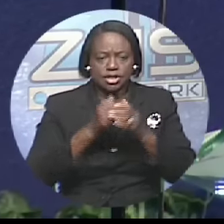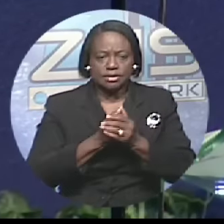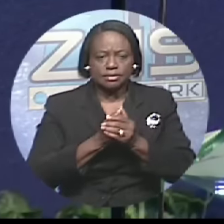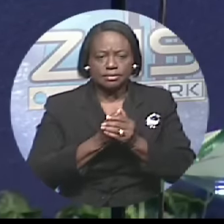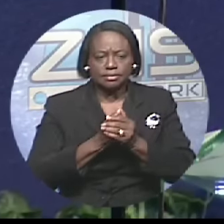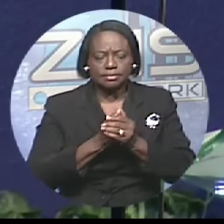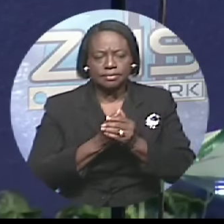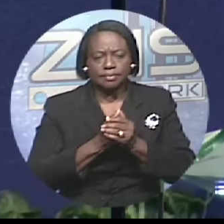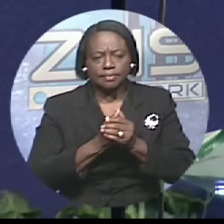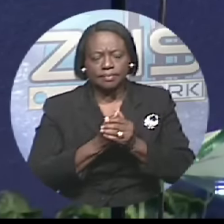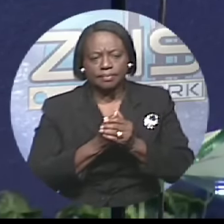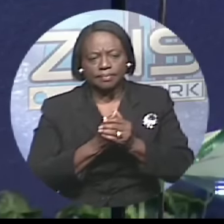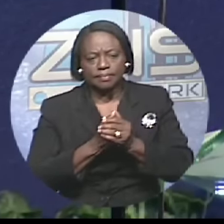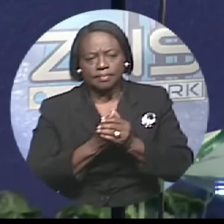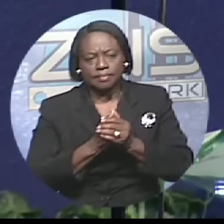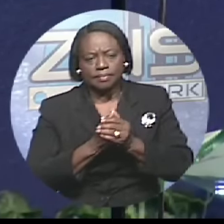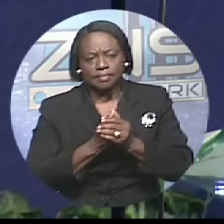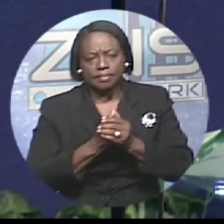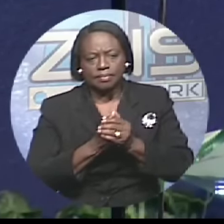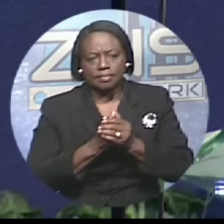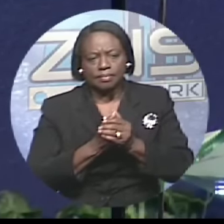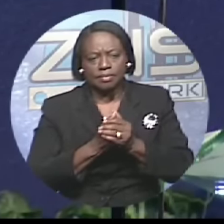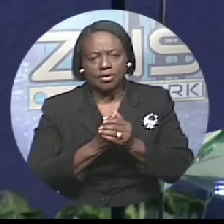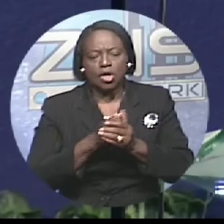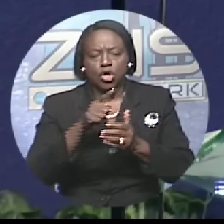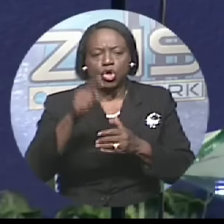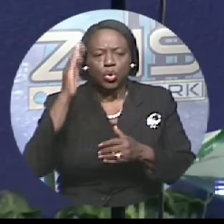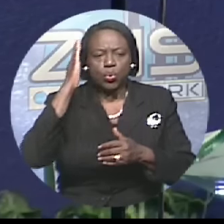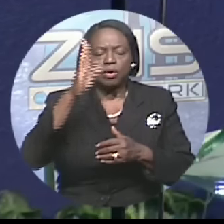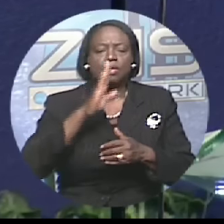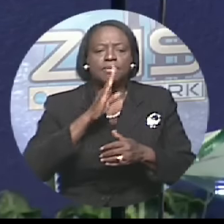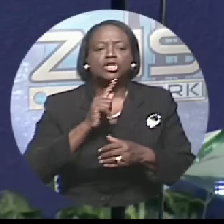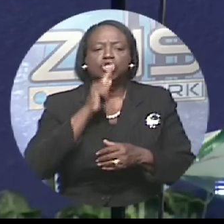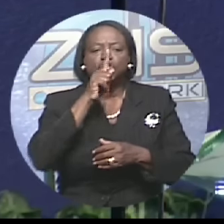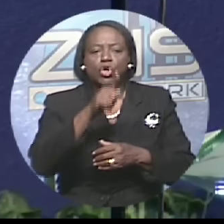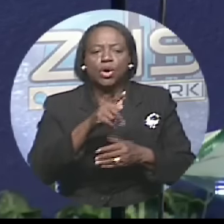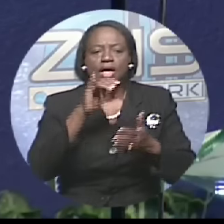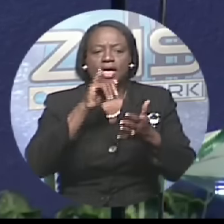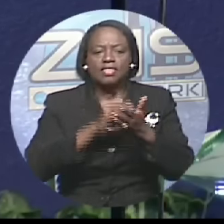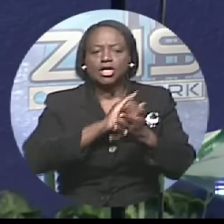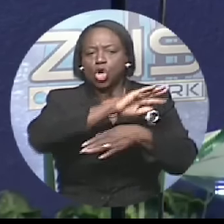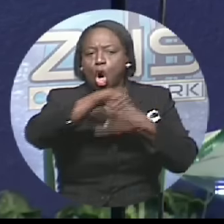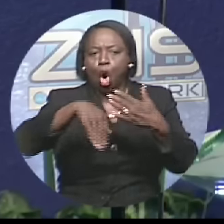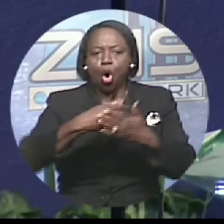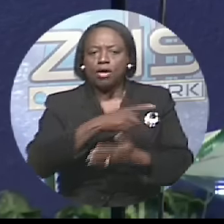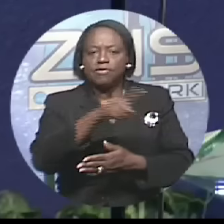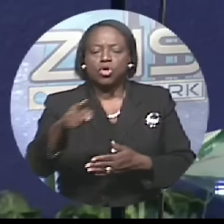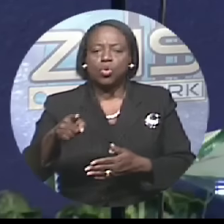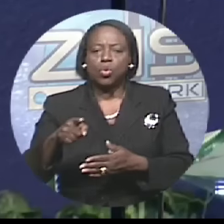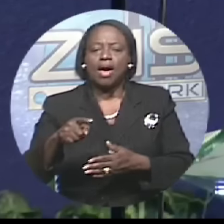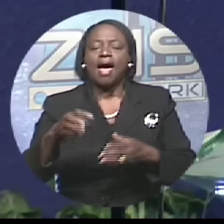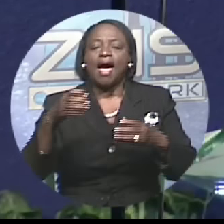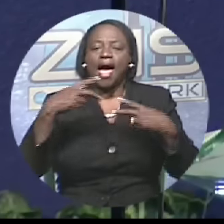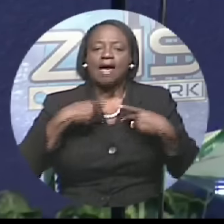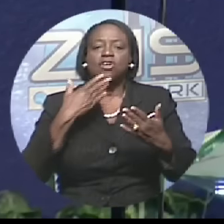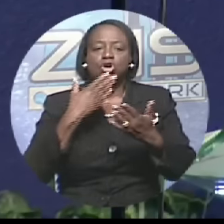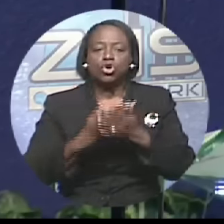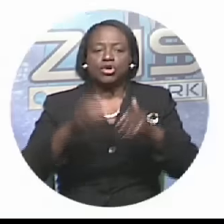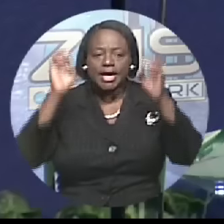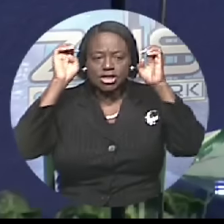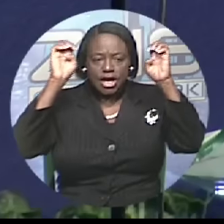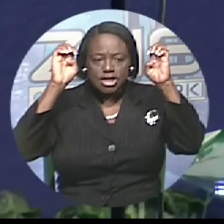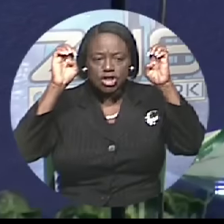I understood him to say that he'll be sure that all of you are qualified to go to the next